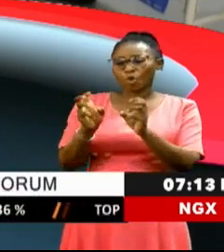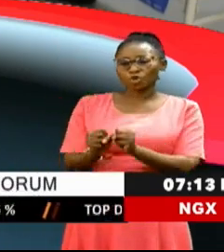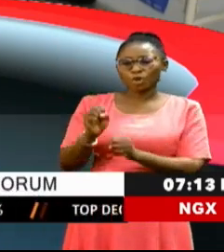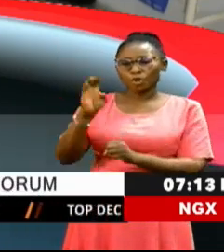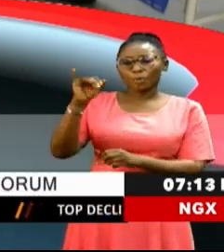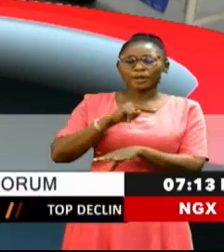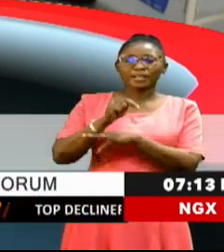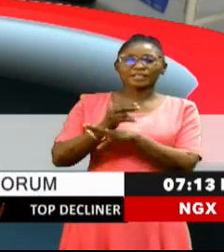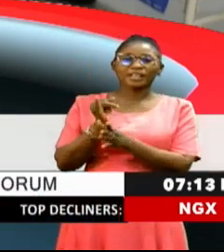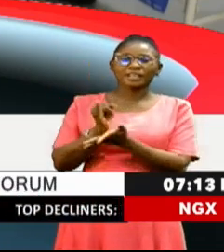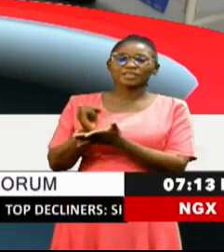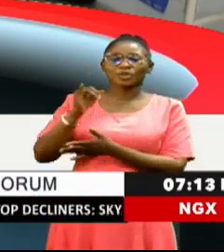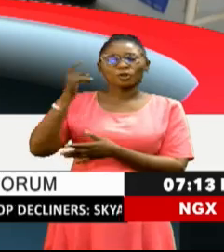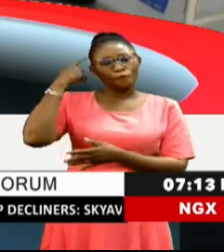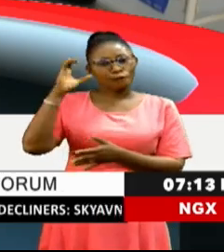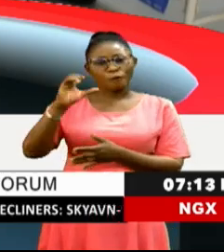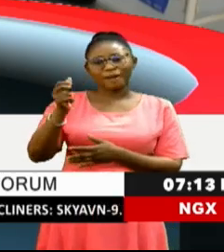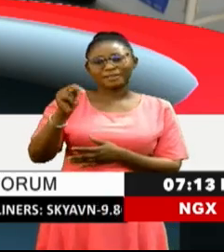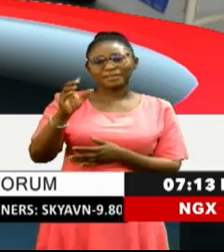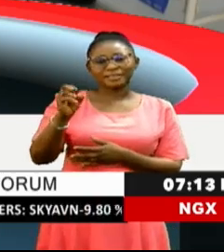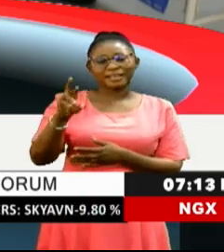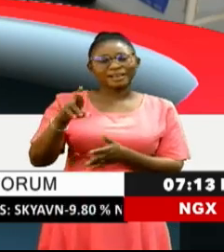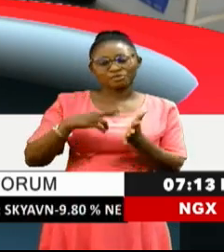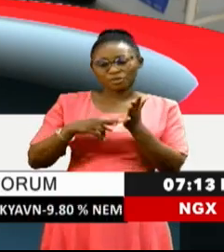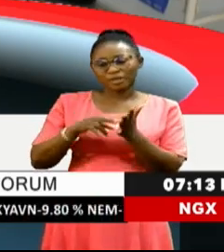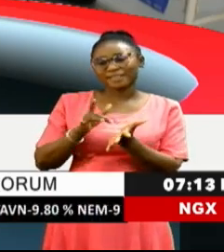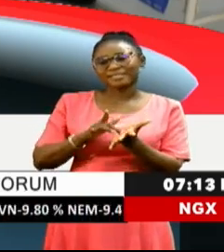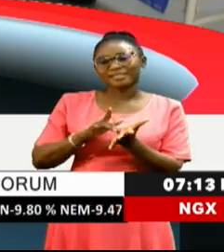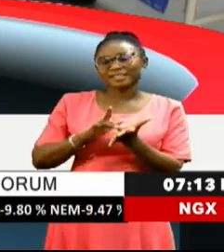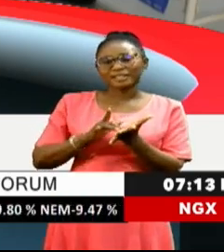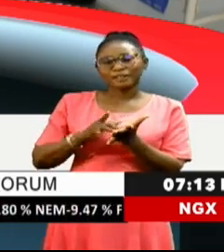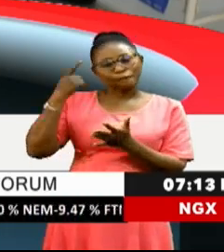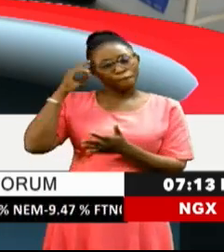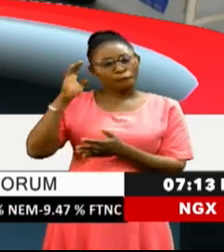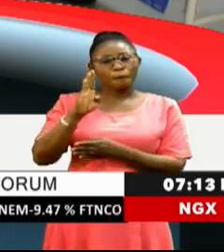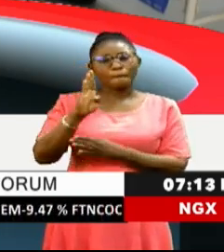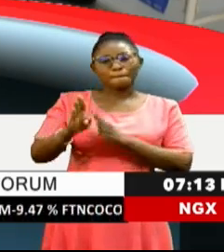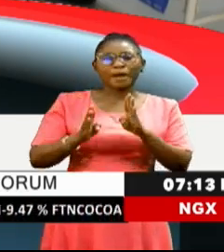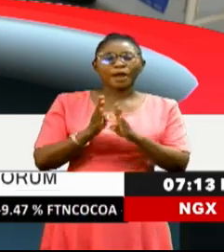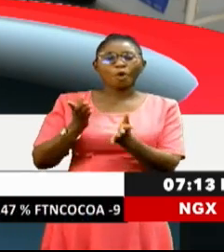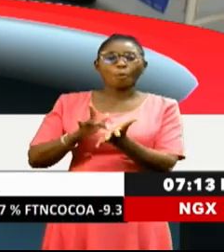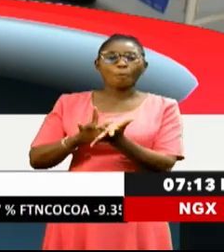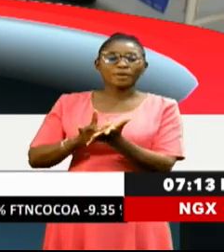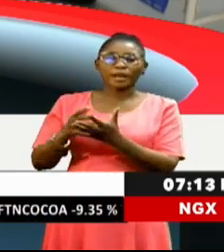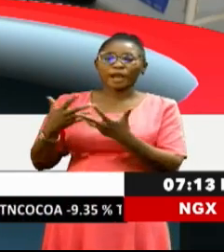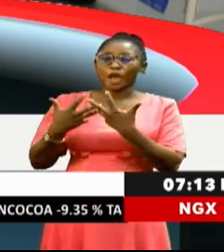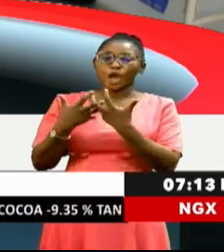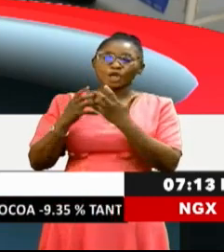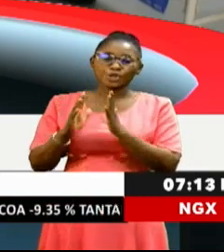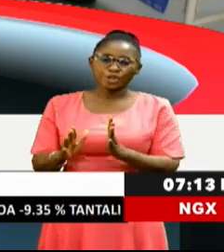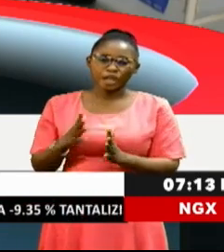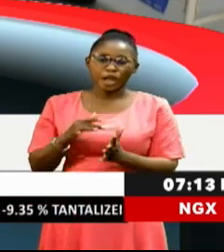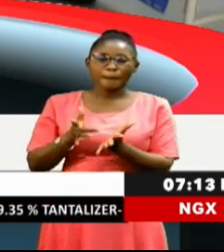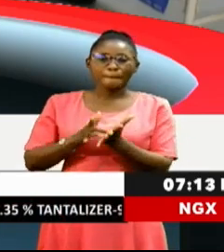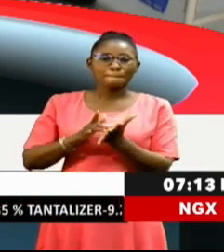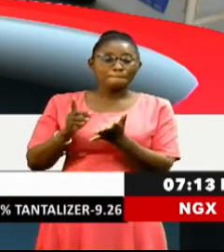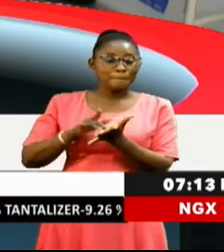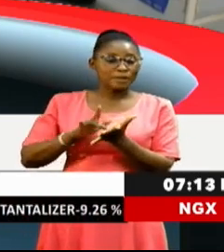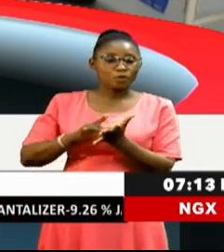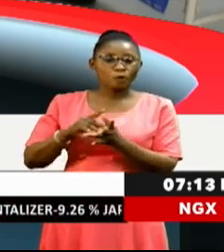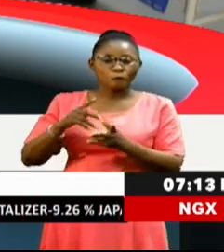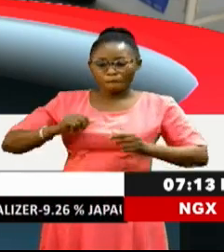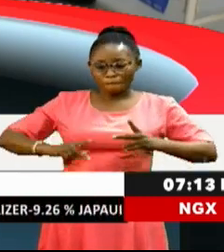National Institute for Cancer Research and Treatment, NICRAT, for biomedical engineers and medical